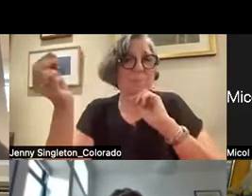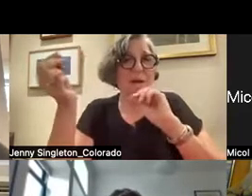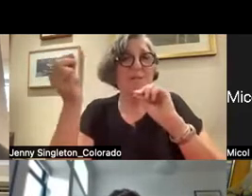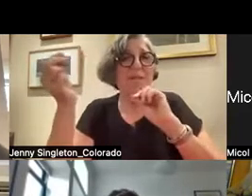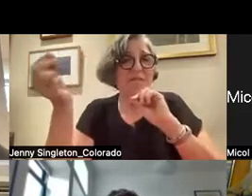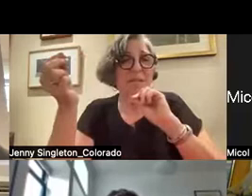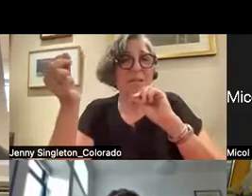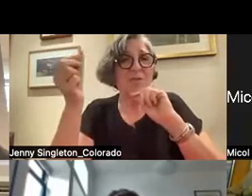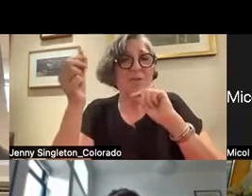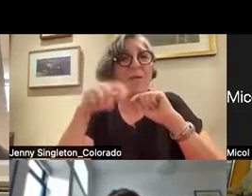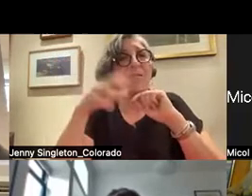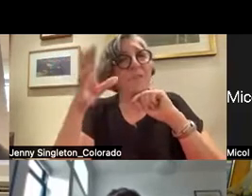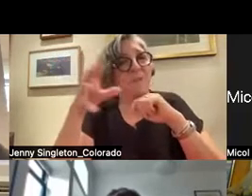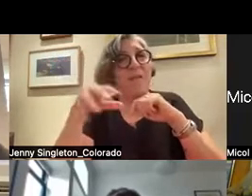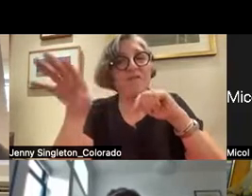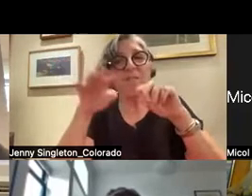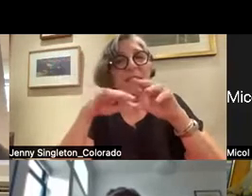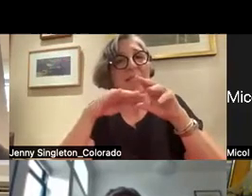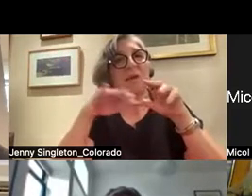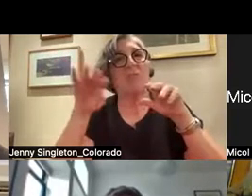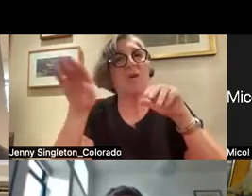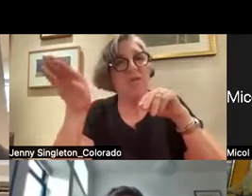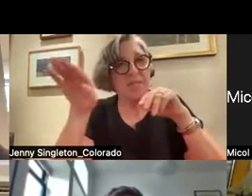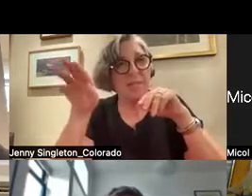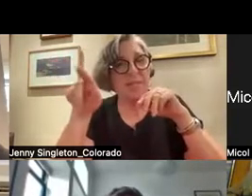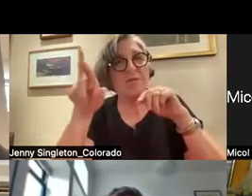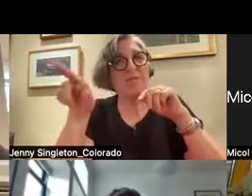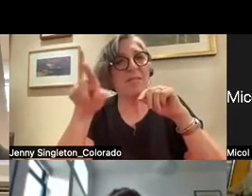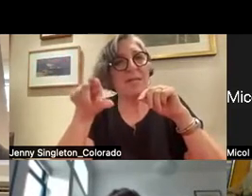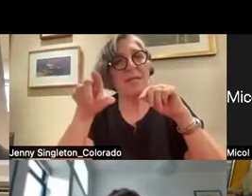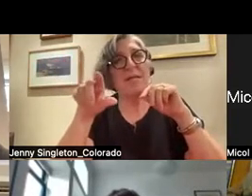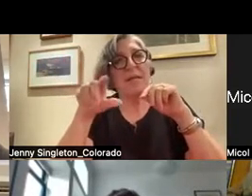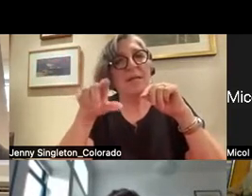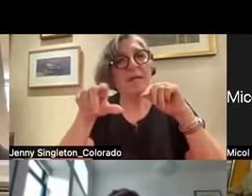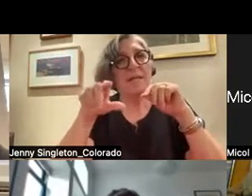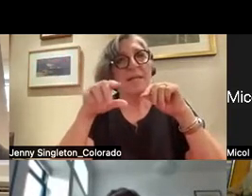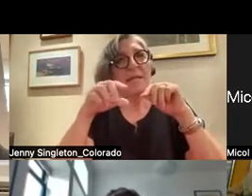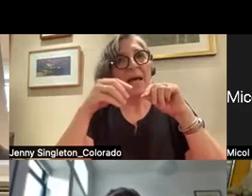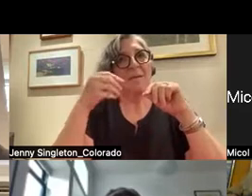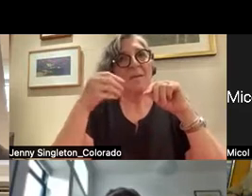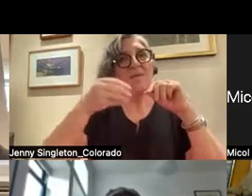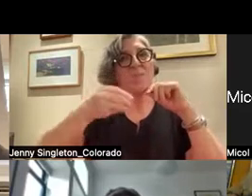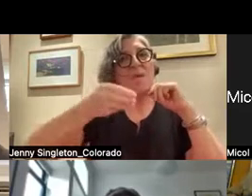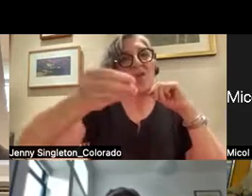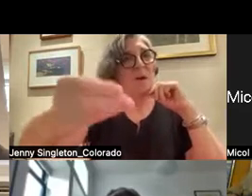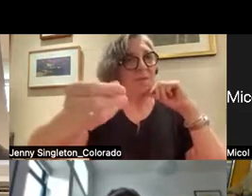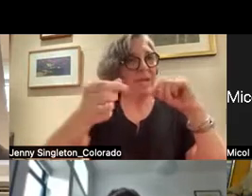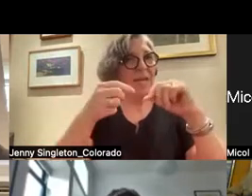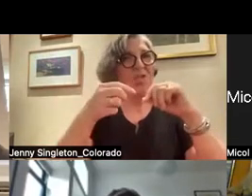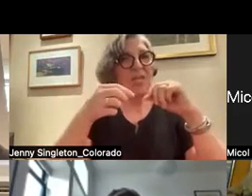cross-linguistic comparison of sign languages, but it's also very interesting in these emerging sign languages that